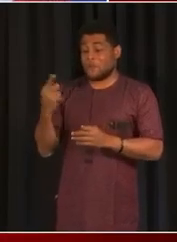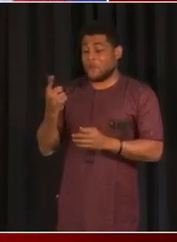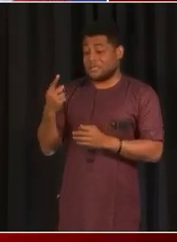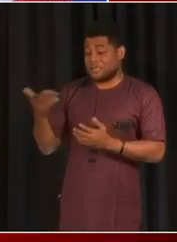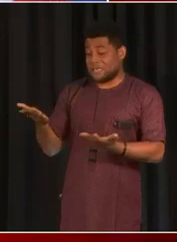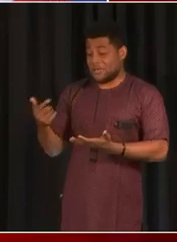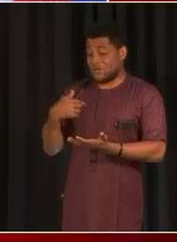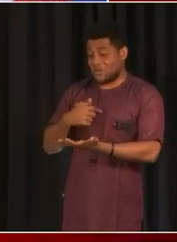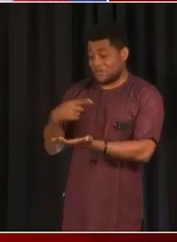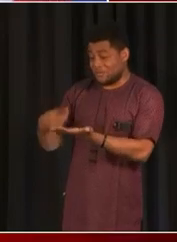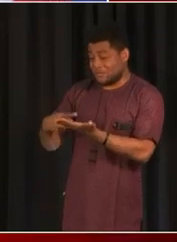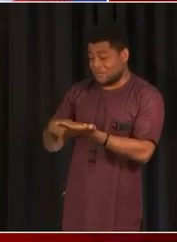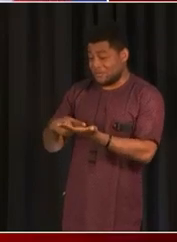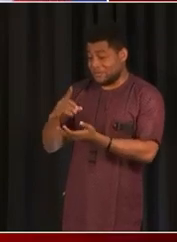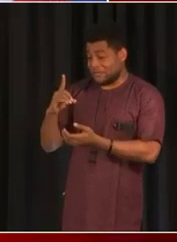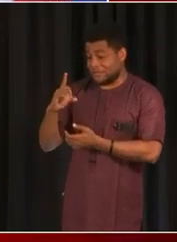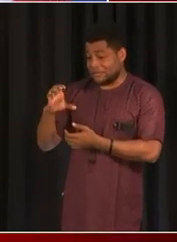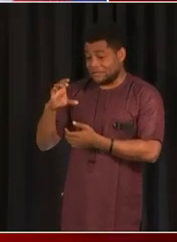out a consent form.